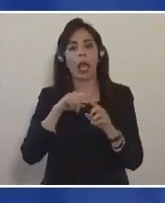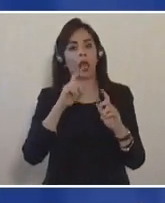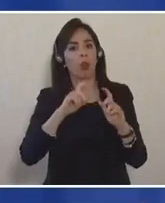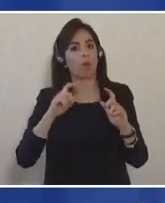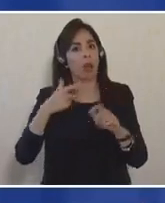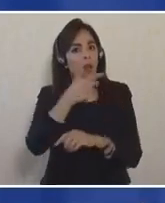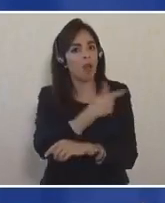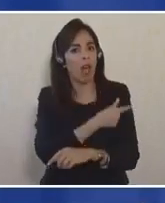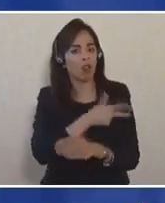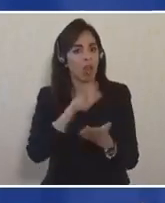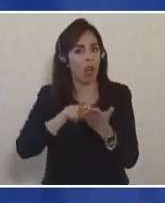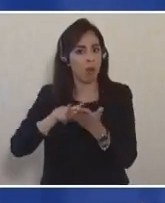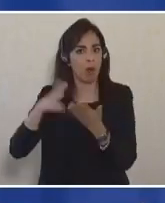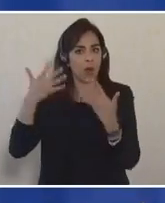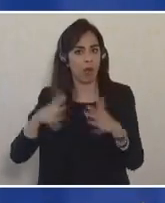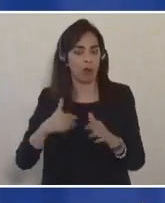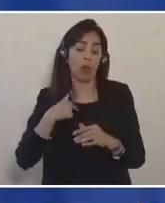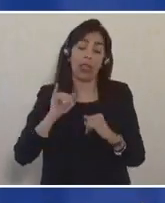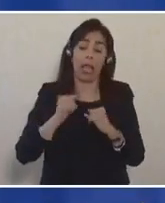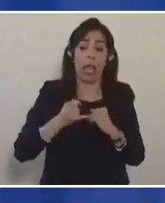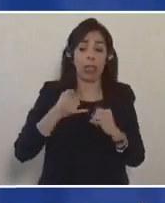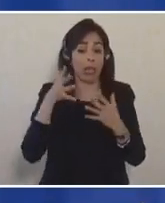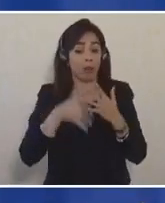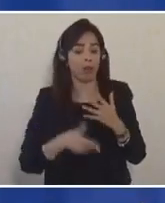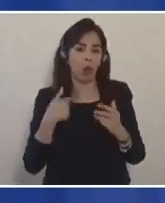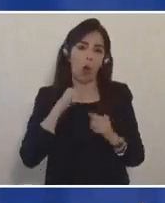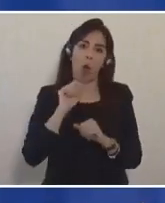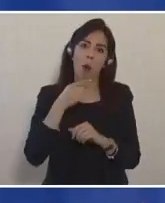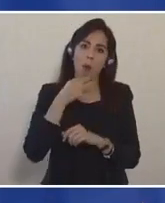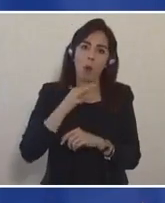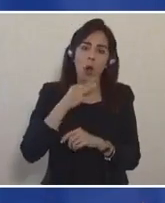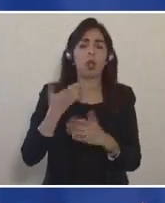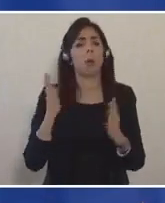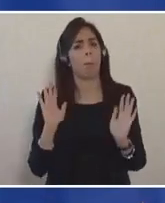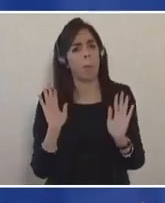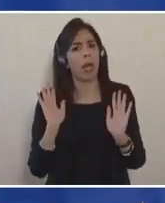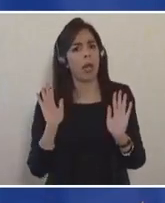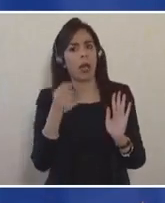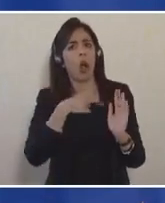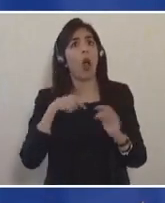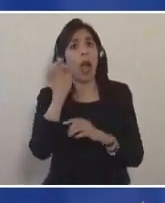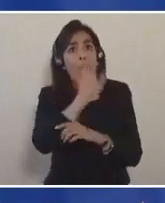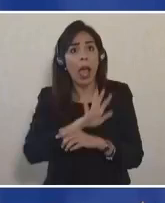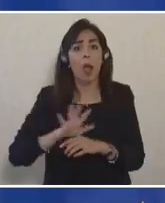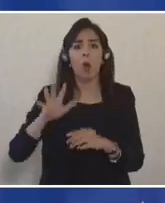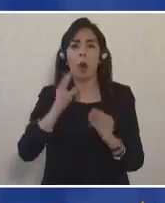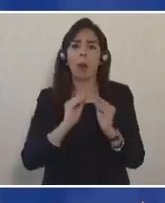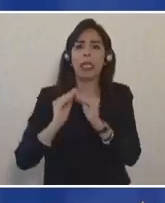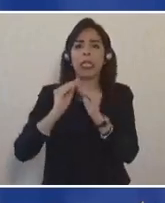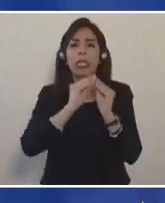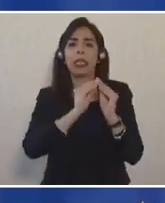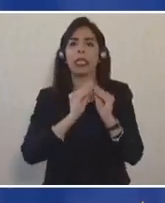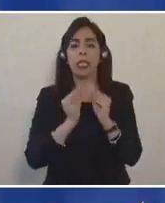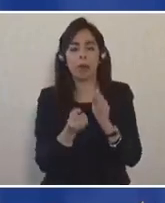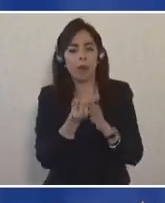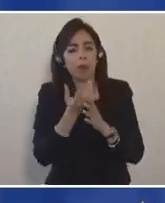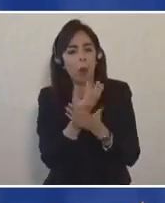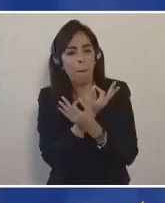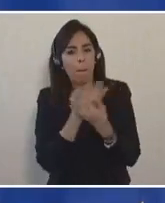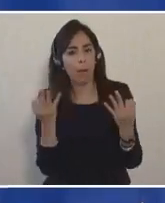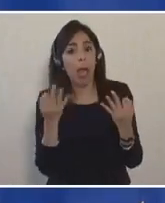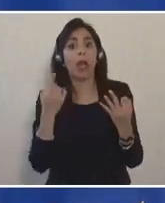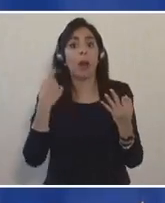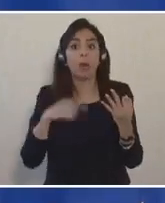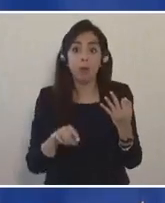member states, has the ability that third countries plug in so that it's interoperable with other countries,